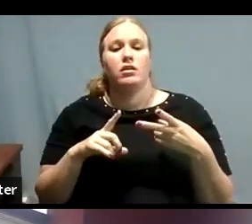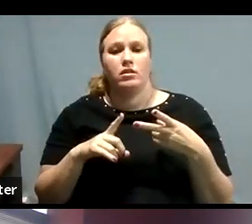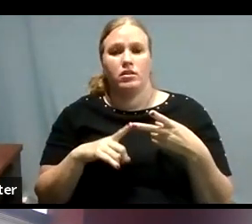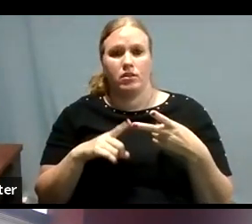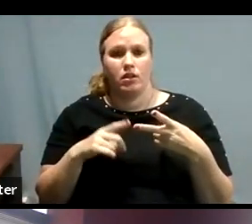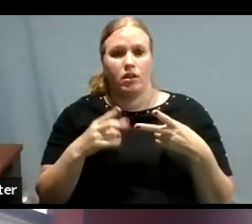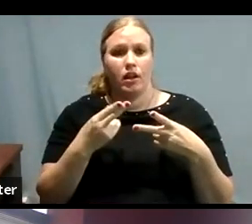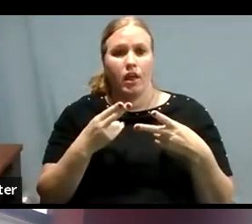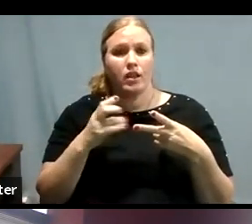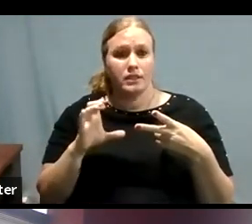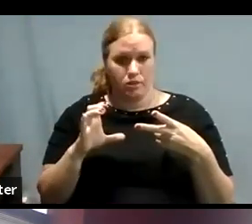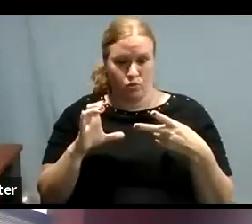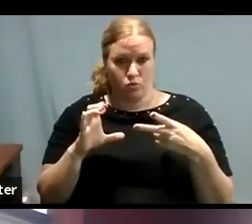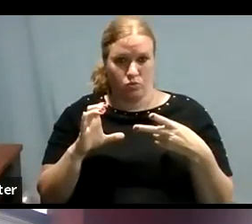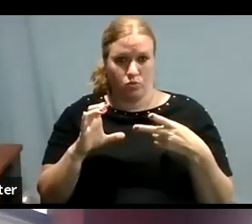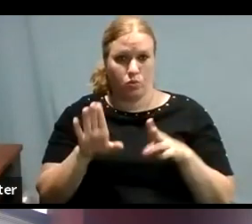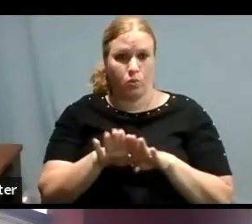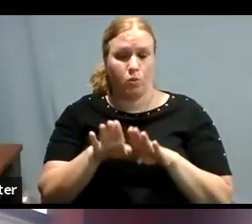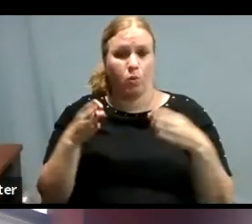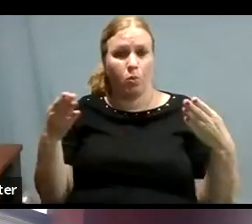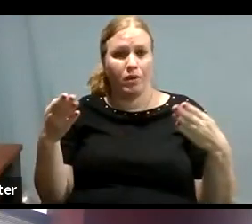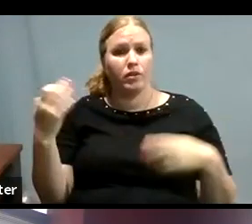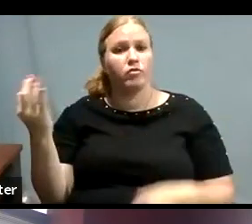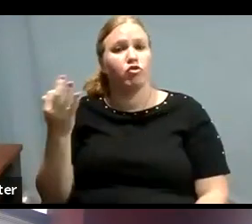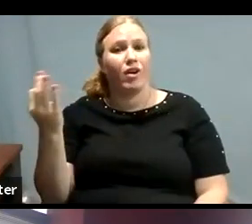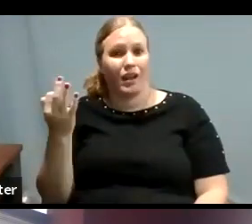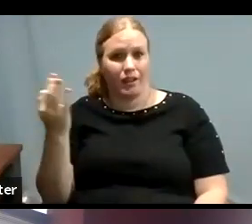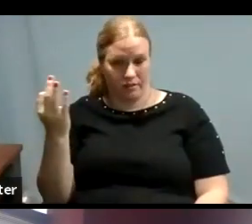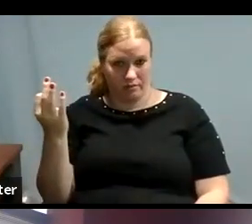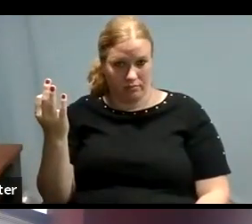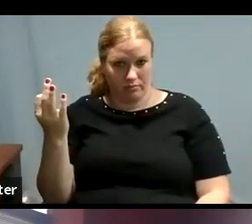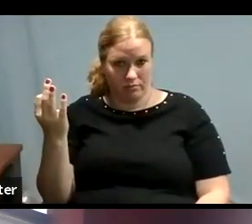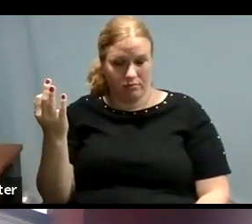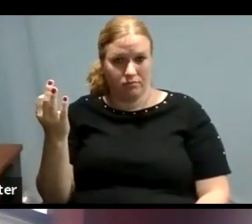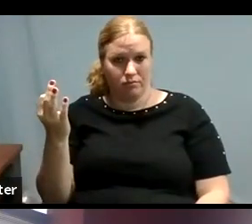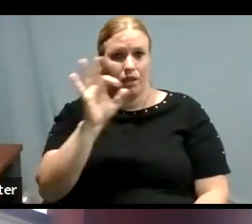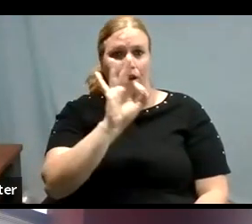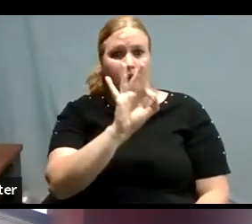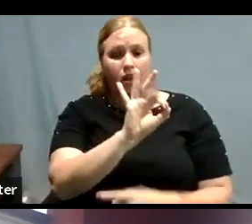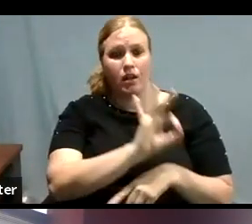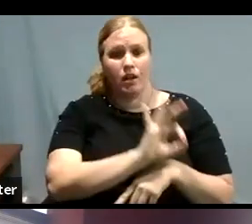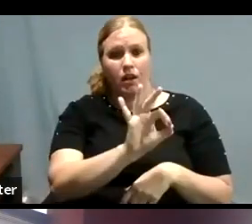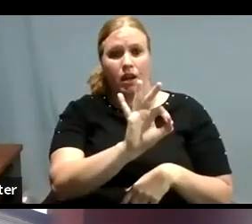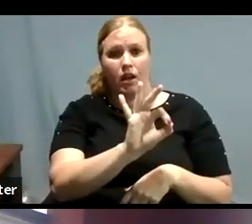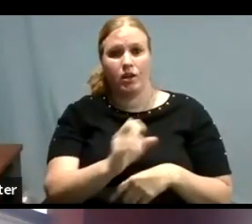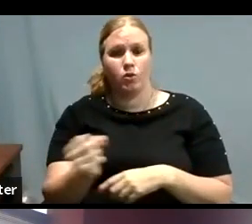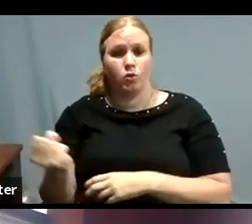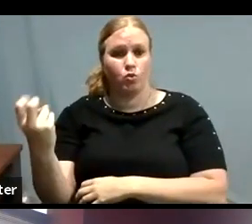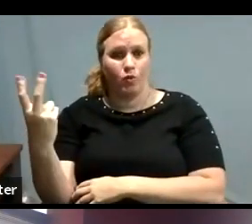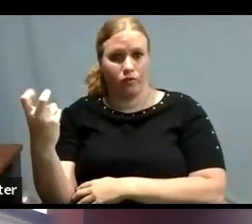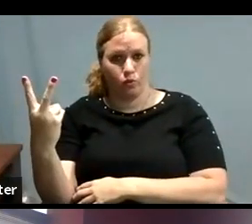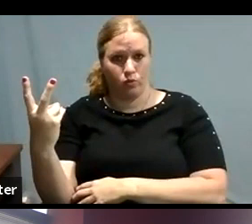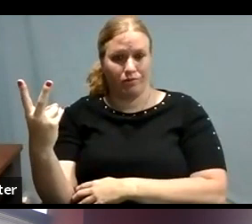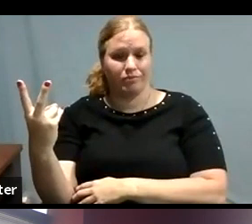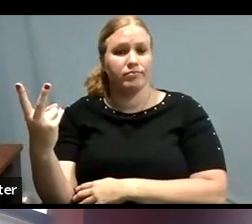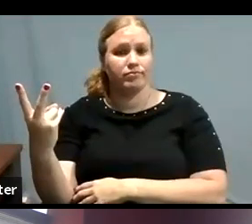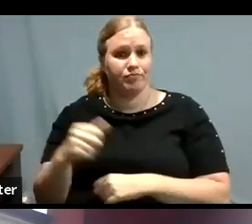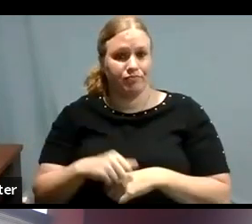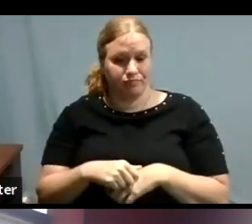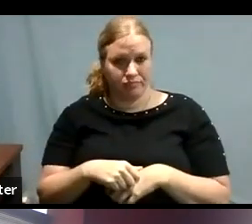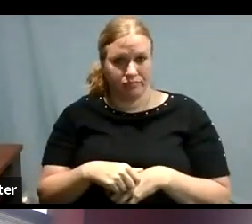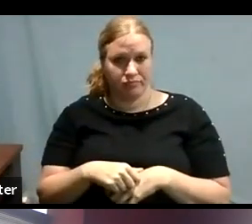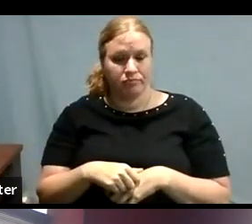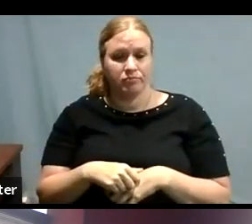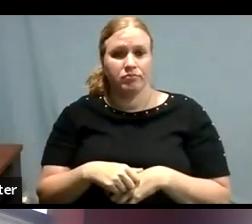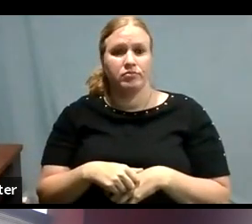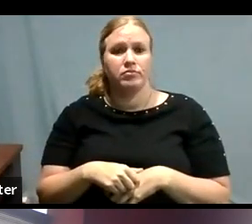Hill Central site will be open on Friday from 9 a.m. to 12 noon as well.